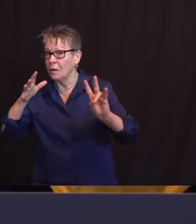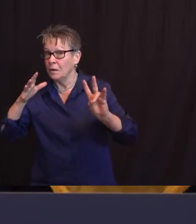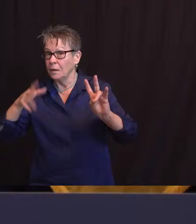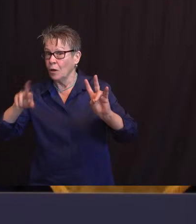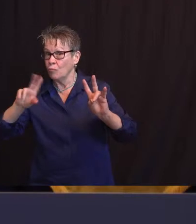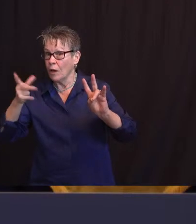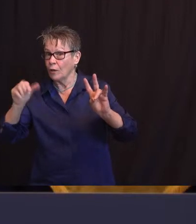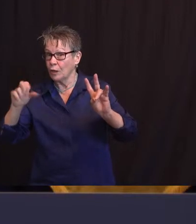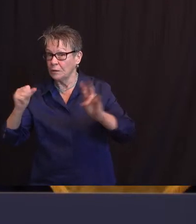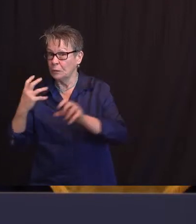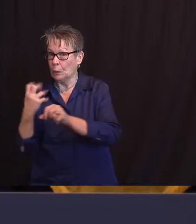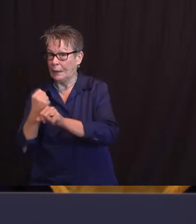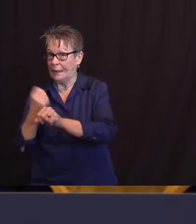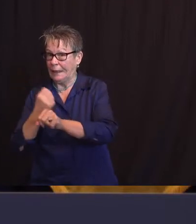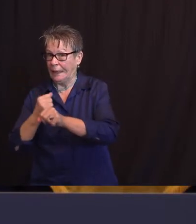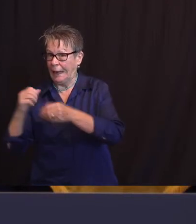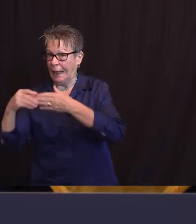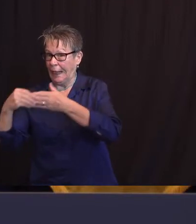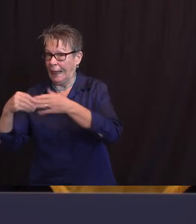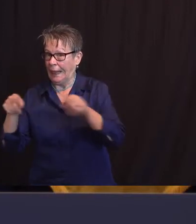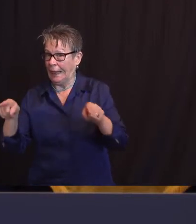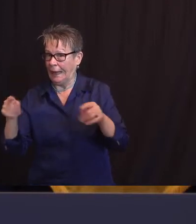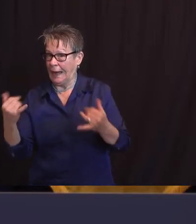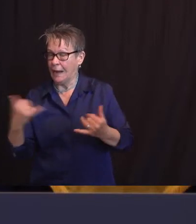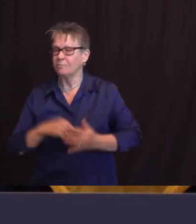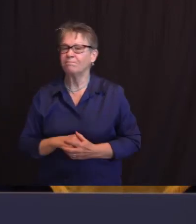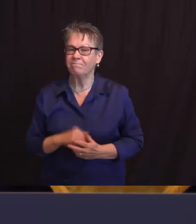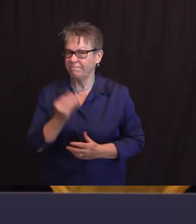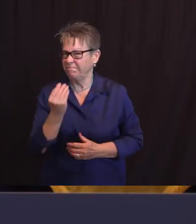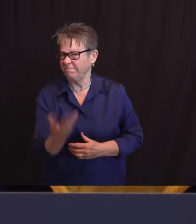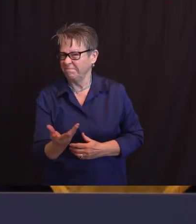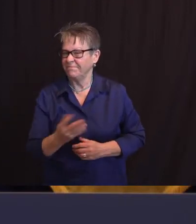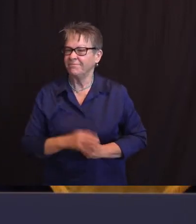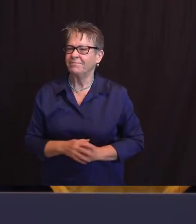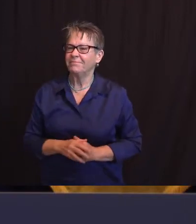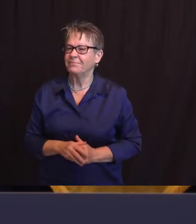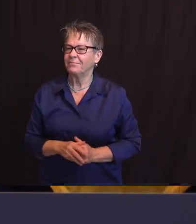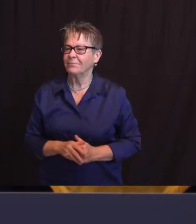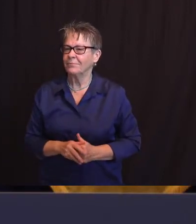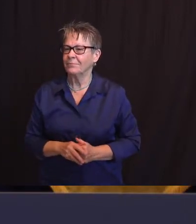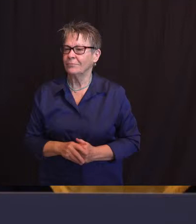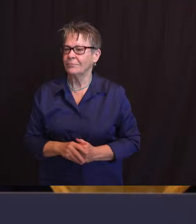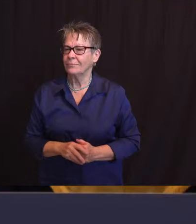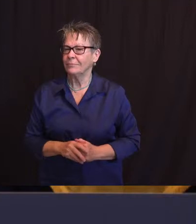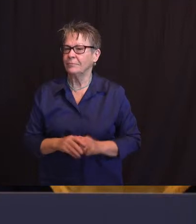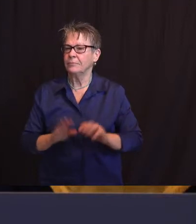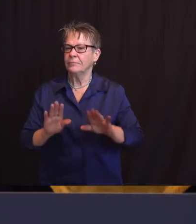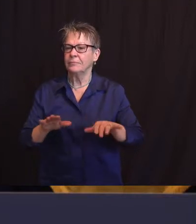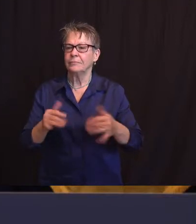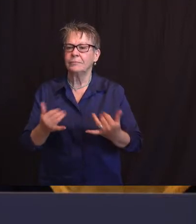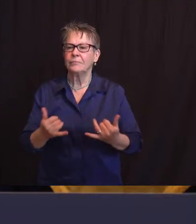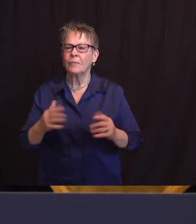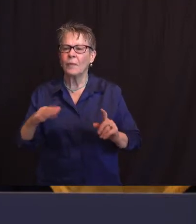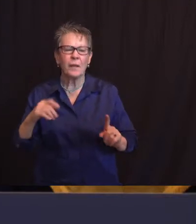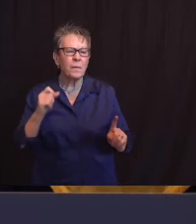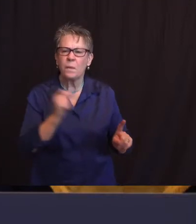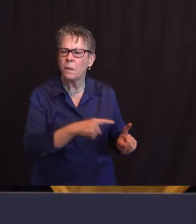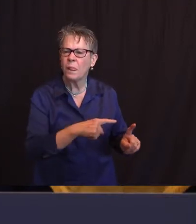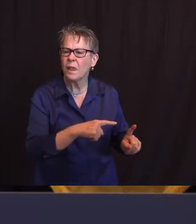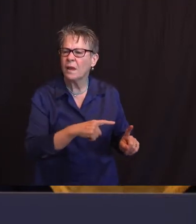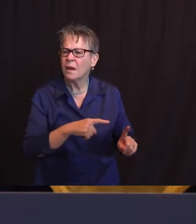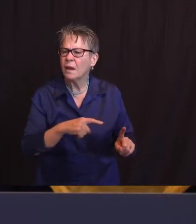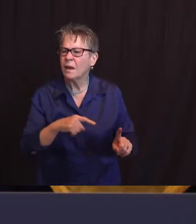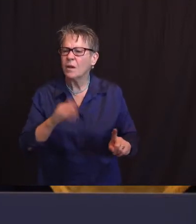leadership. The veterans' homes with 88 to 95% of the residents vaccinated relative to other long-term